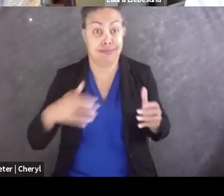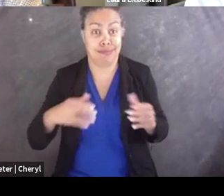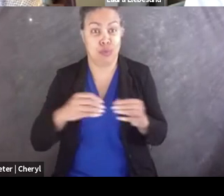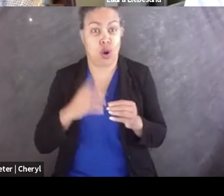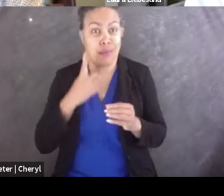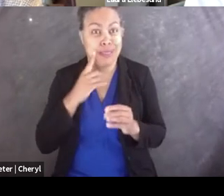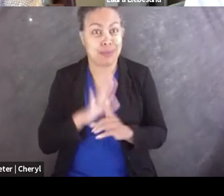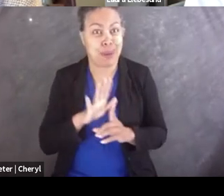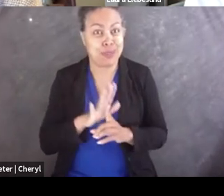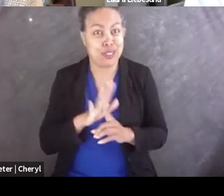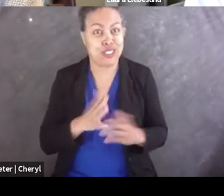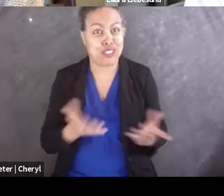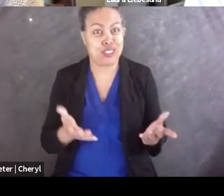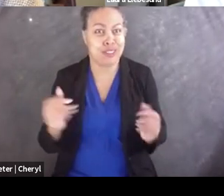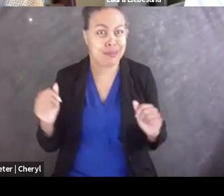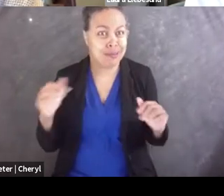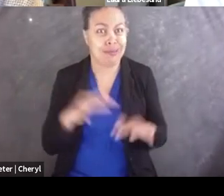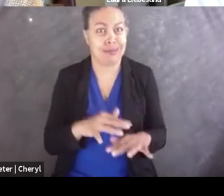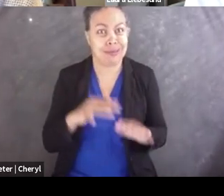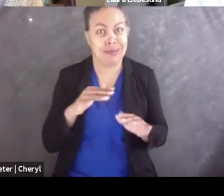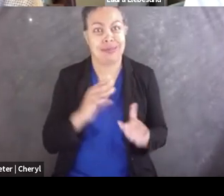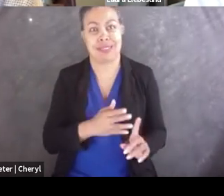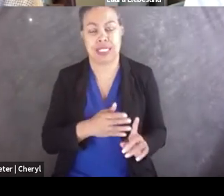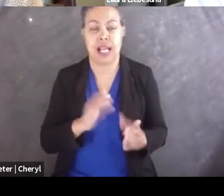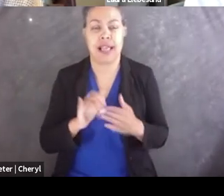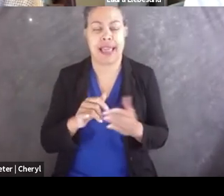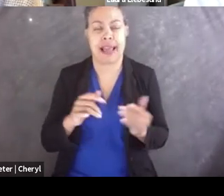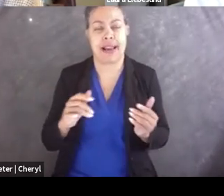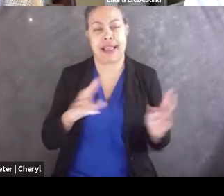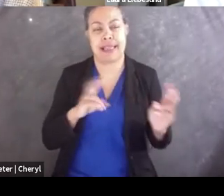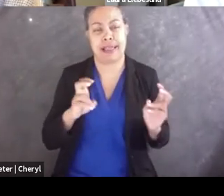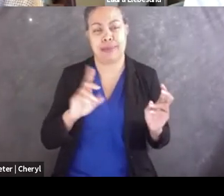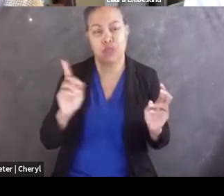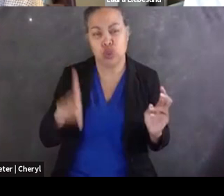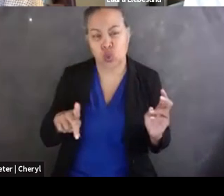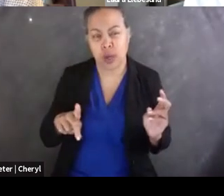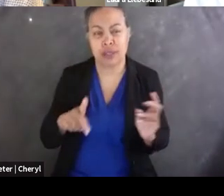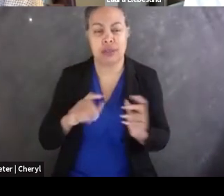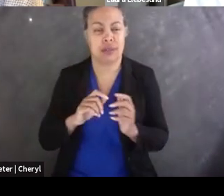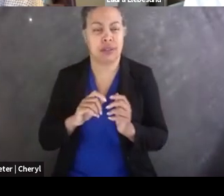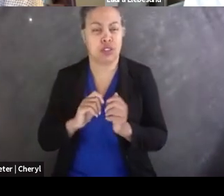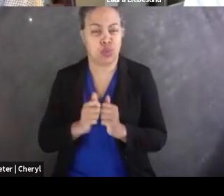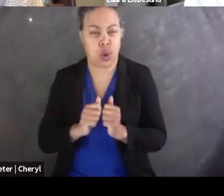popular. Its theme is Detroit and Chicago sports,